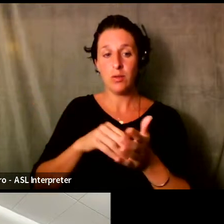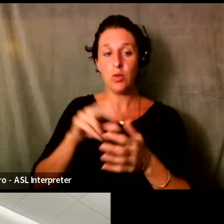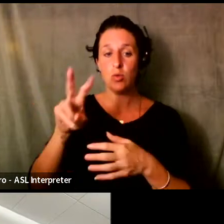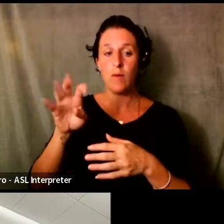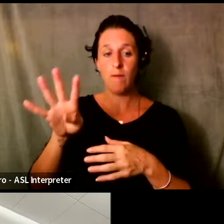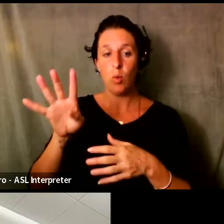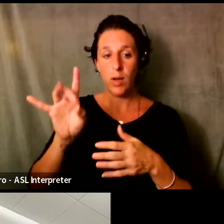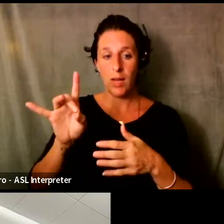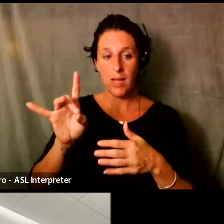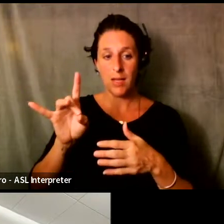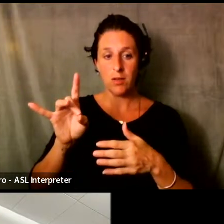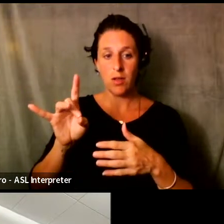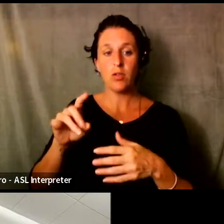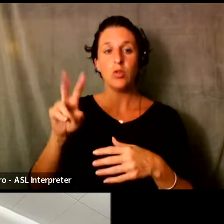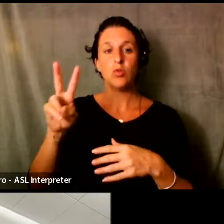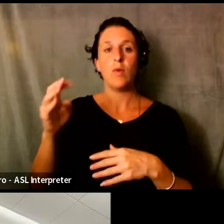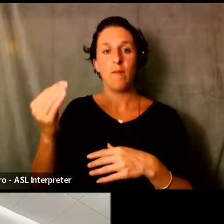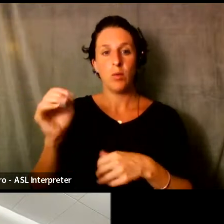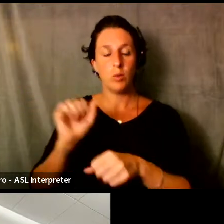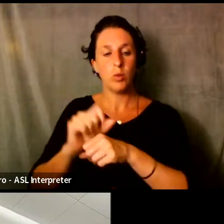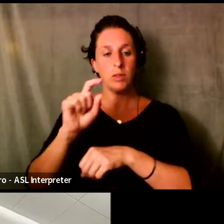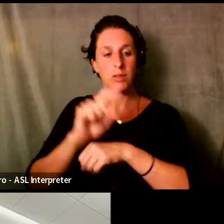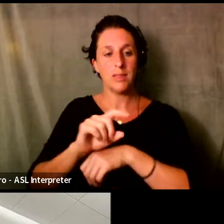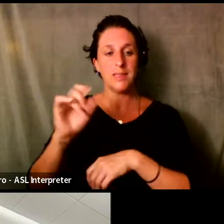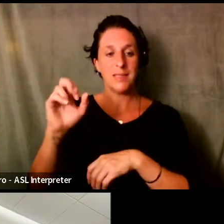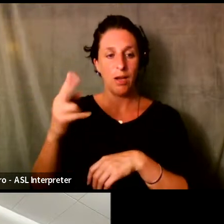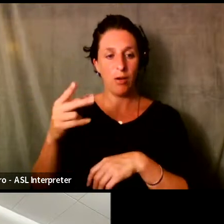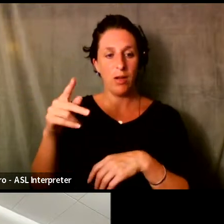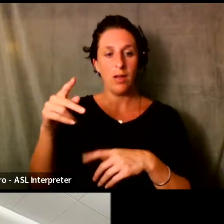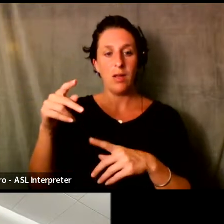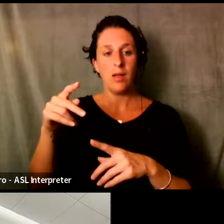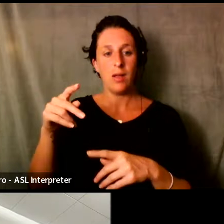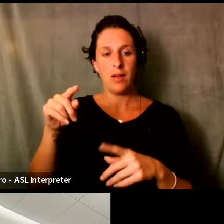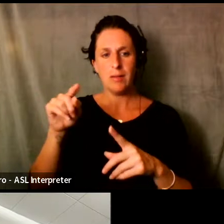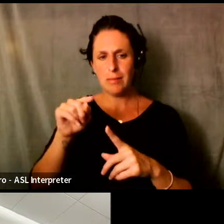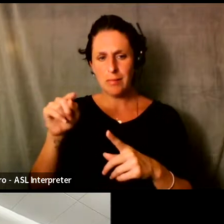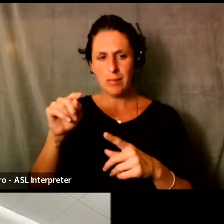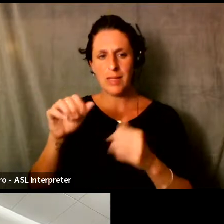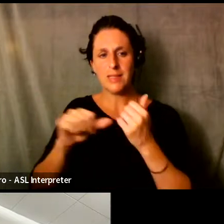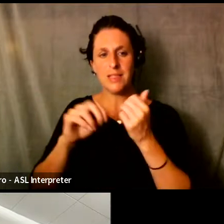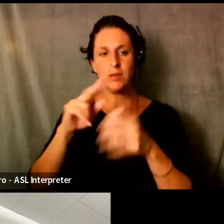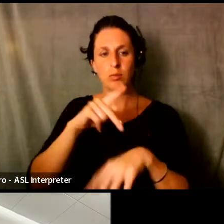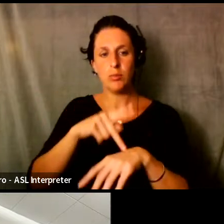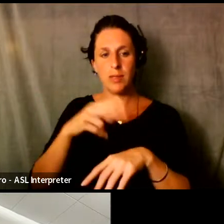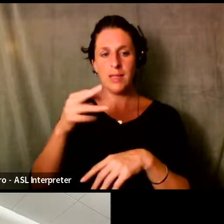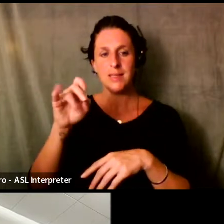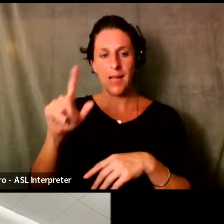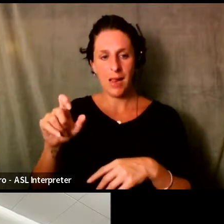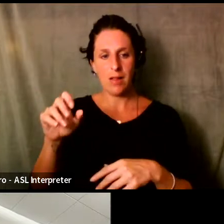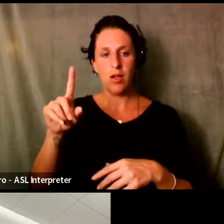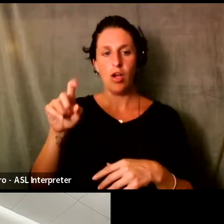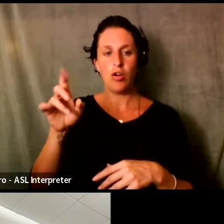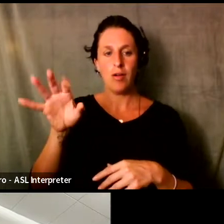$178,248, 214 workdays. Sarah Prensky Pomerantz, assistant principal at Hillsdale High School, salary